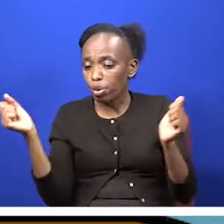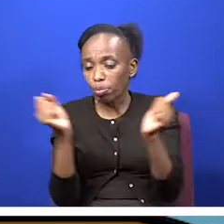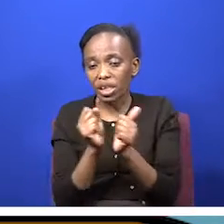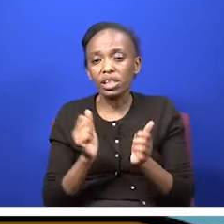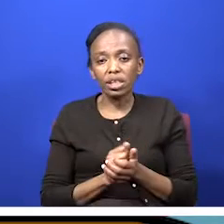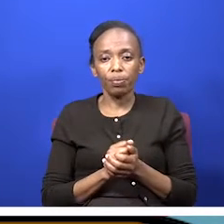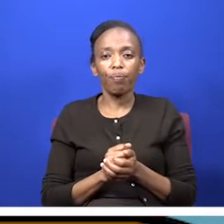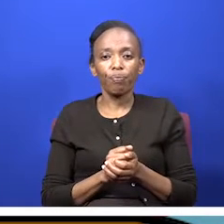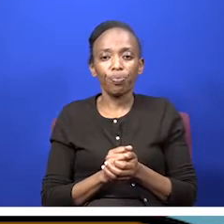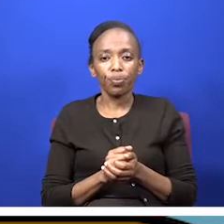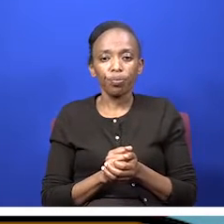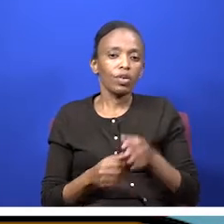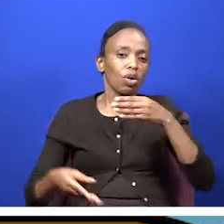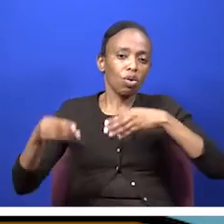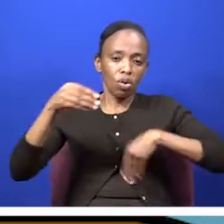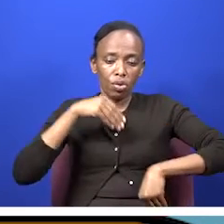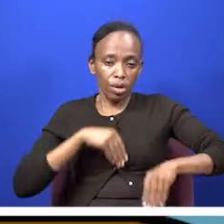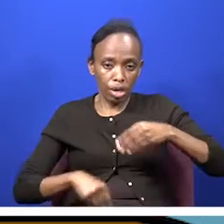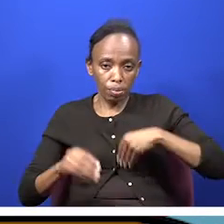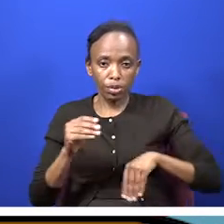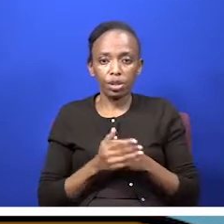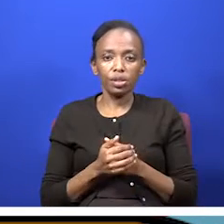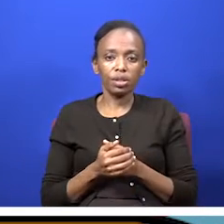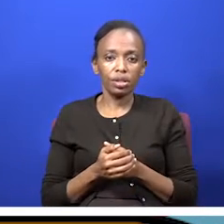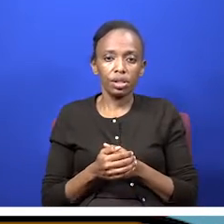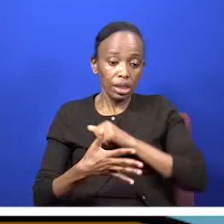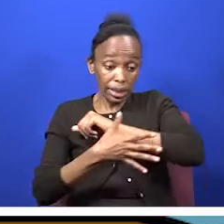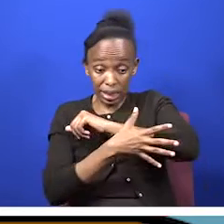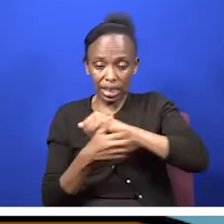require them to be punished? Like corruption,